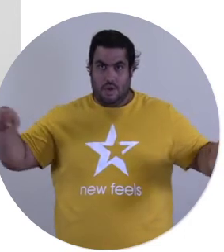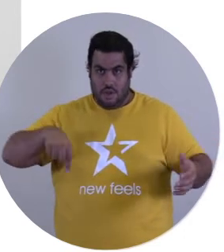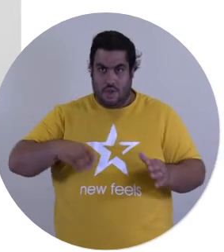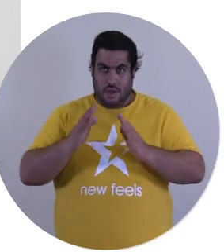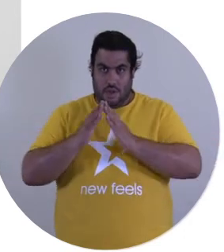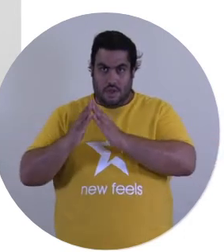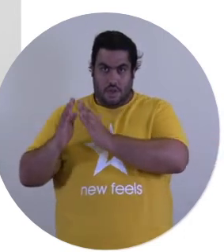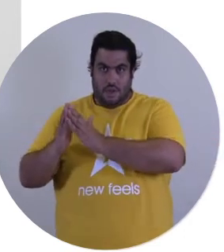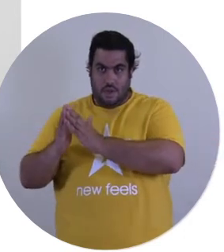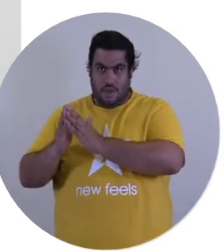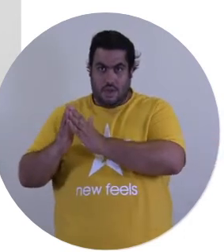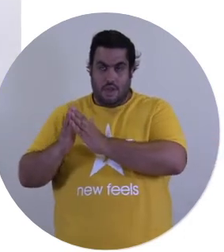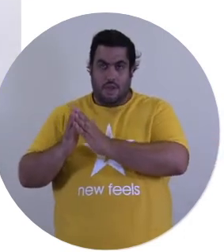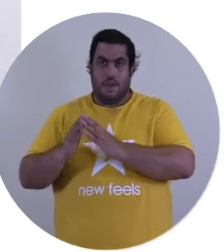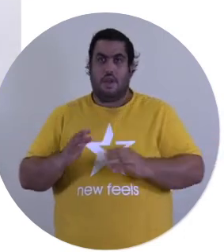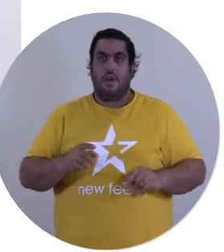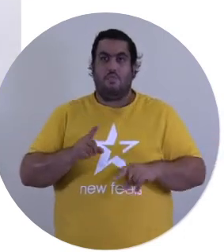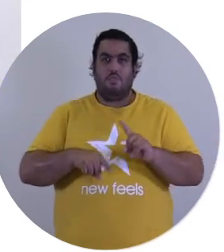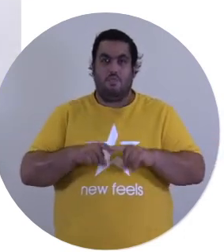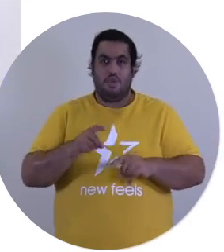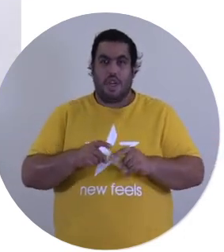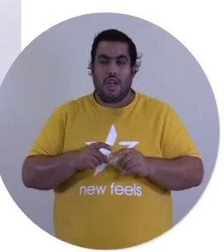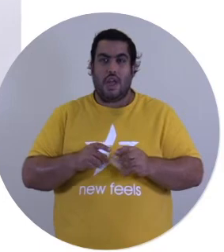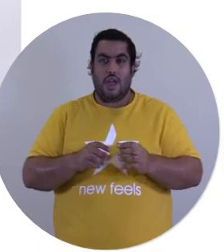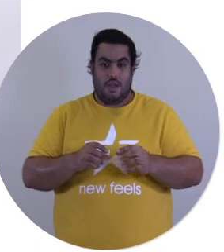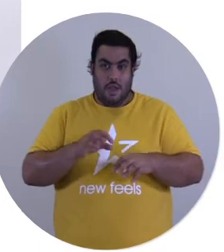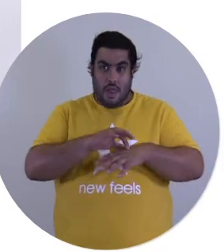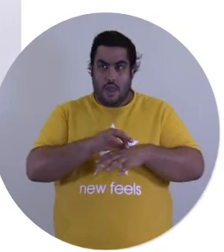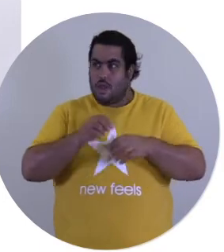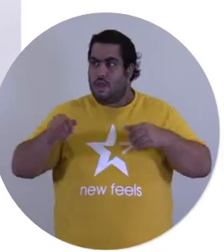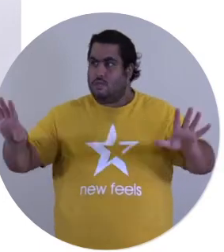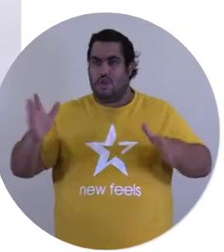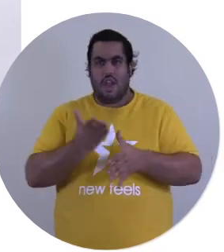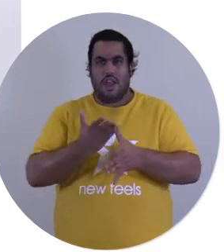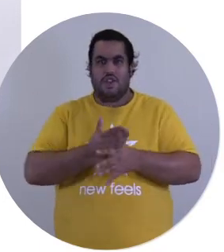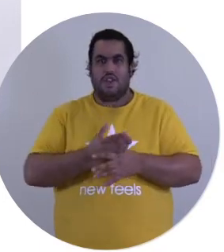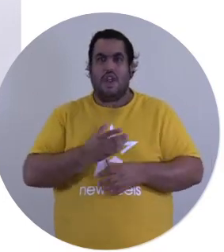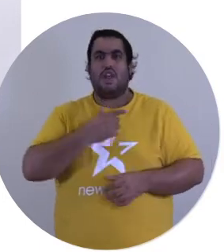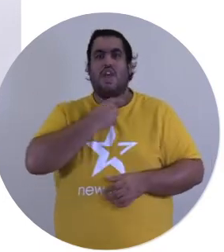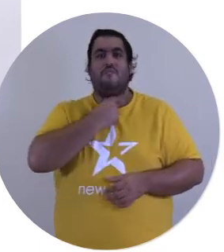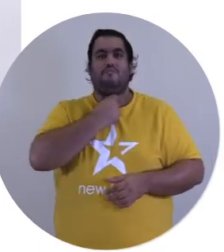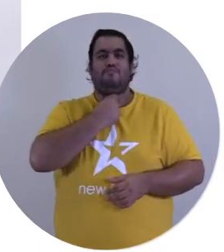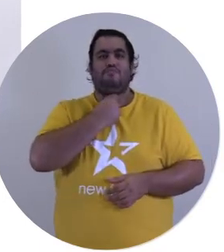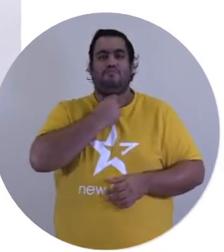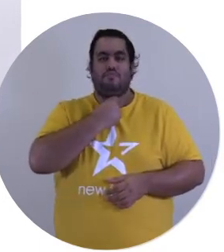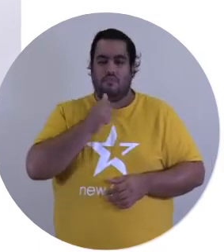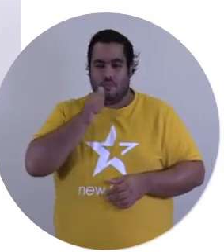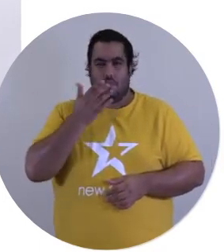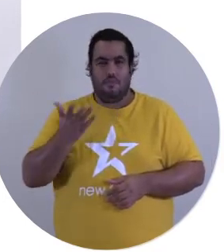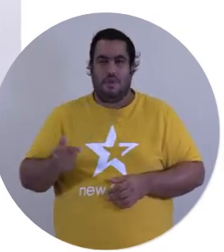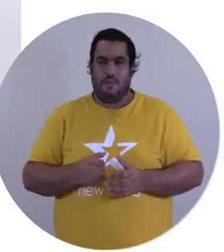from depopulation because of the drought. So, one of the disadvantages are